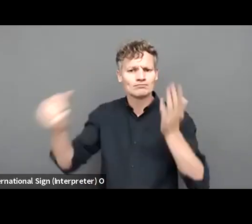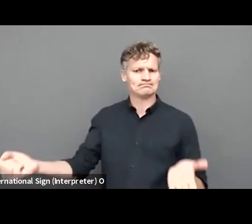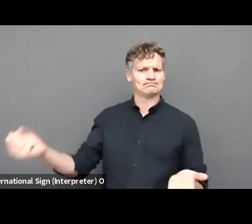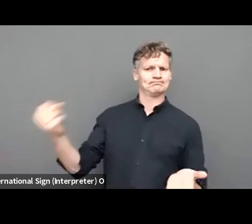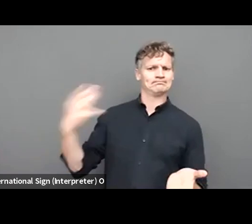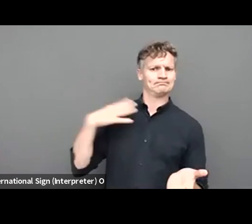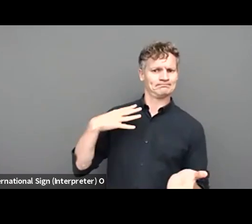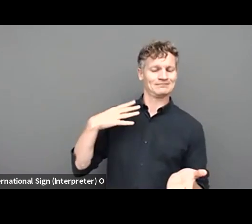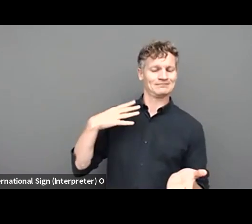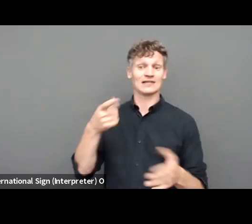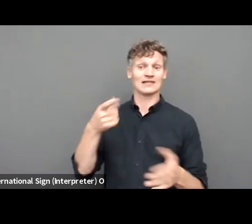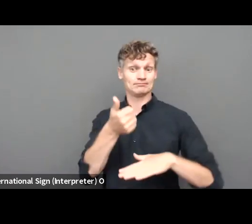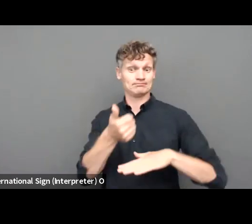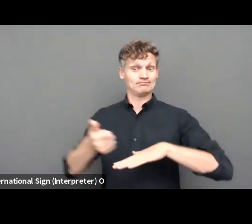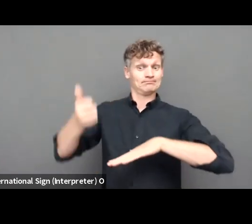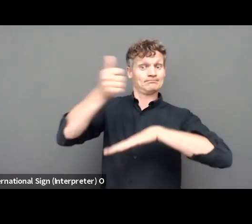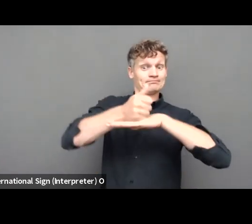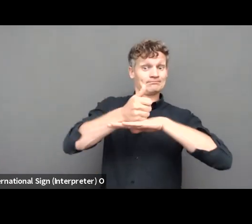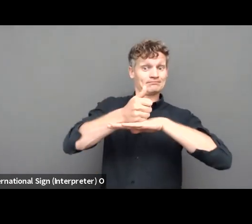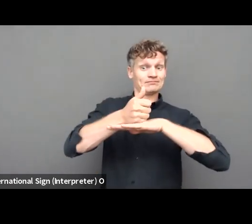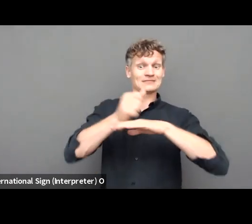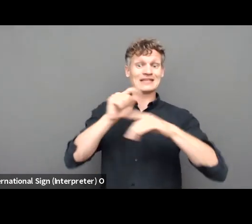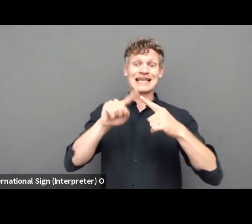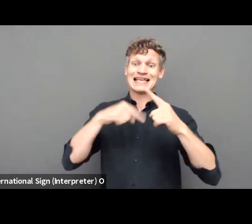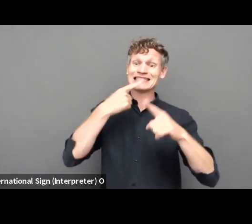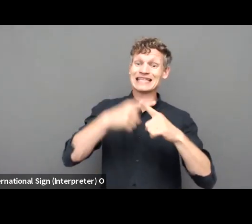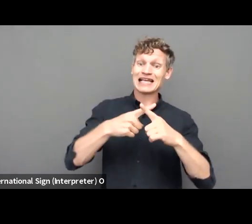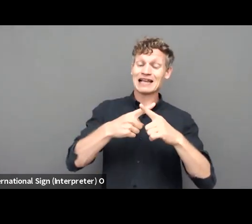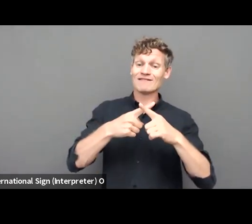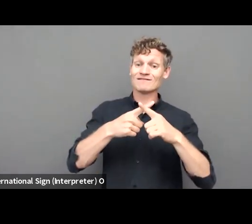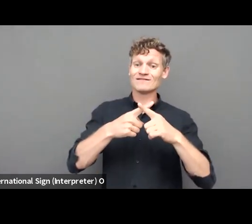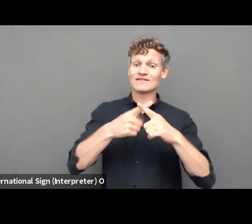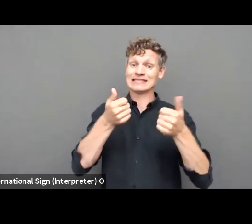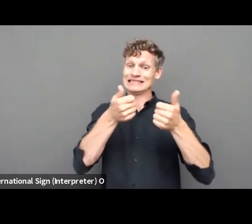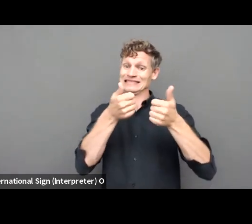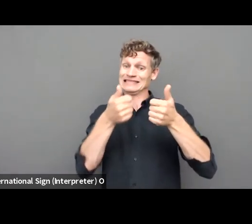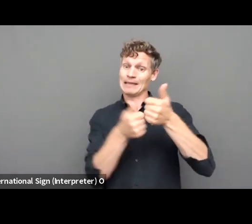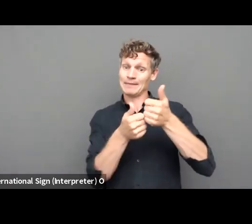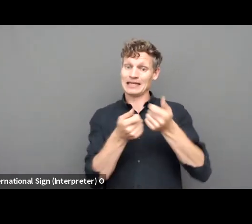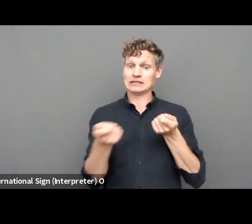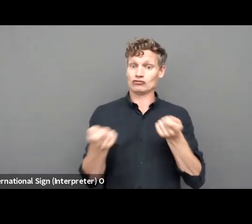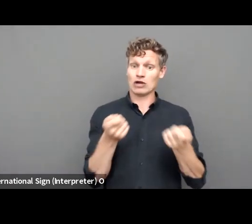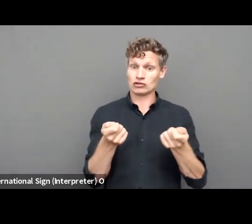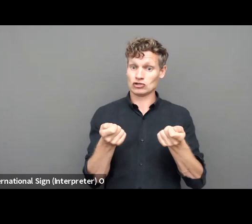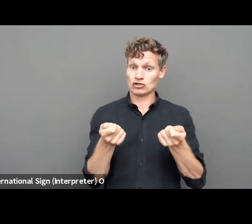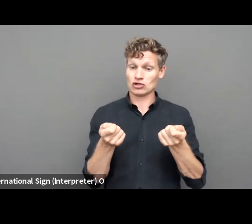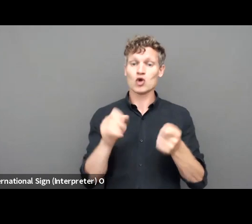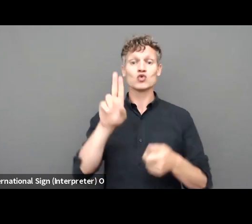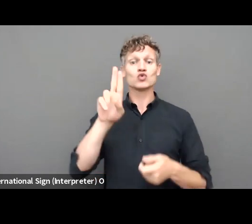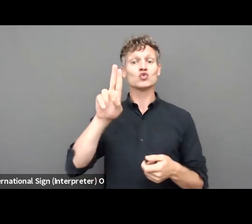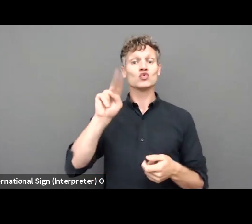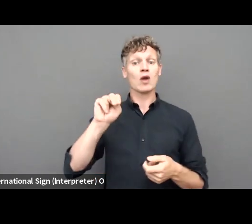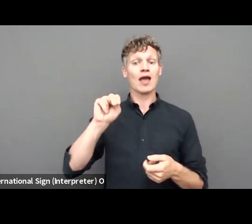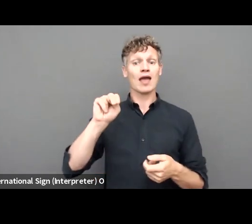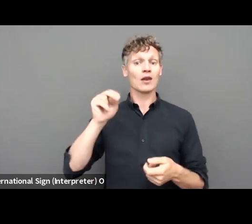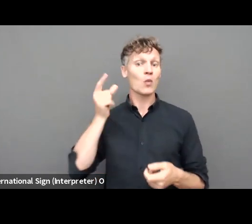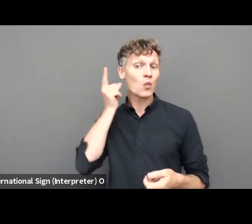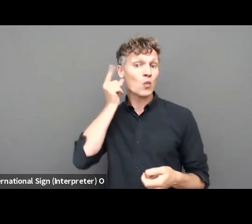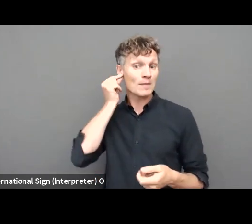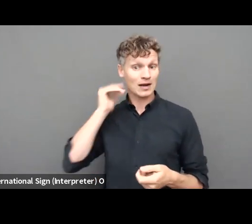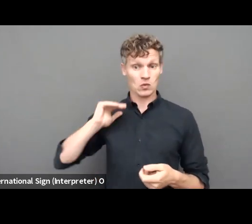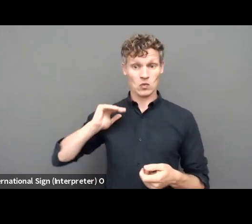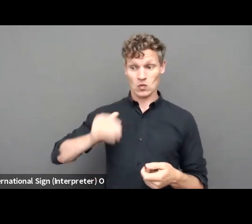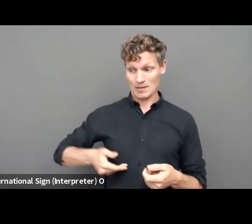by the Deputy Executive Director of UN Women, that is Madame Asaregna, who's also sending their